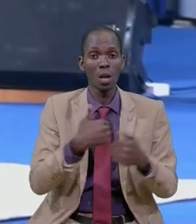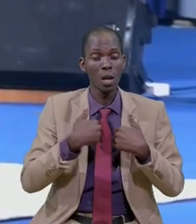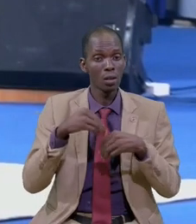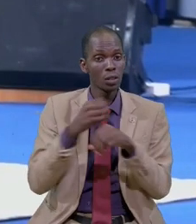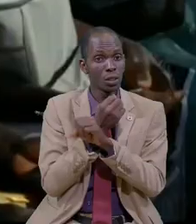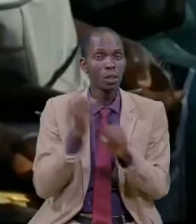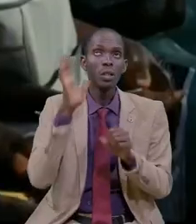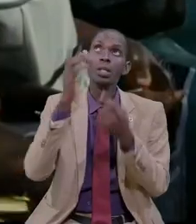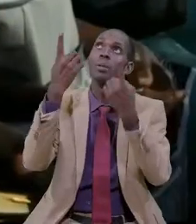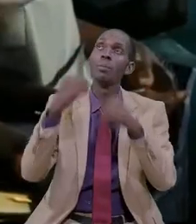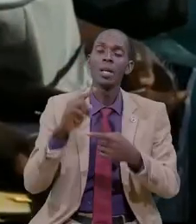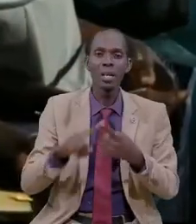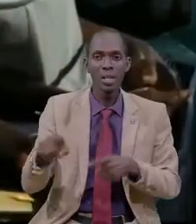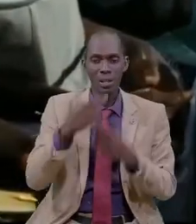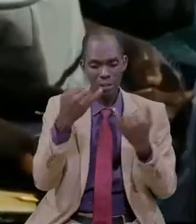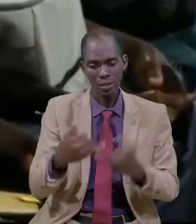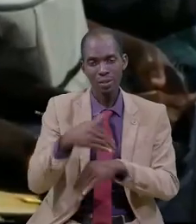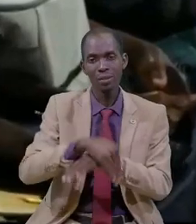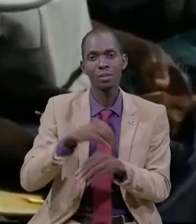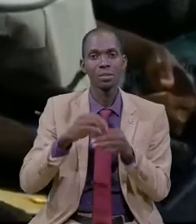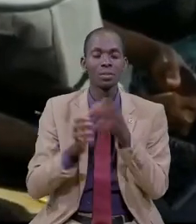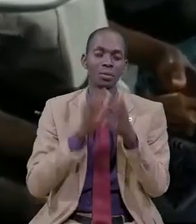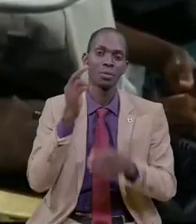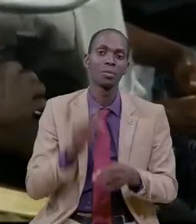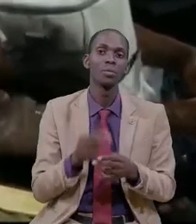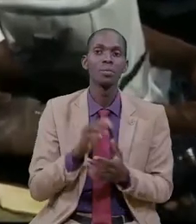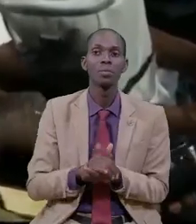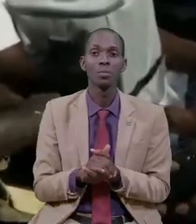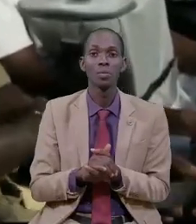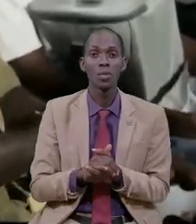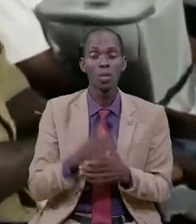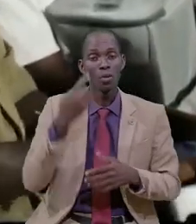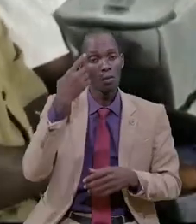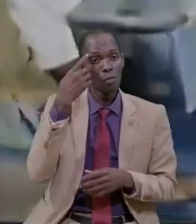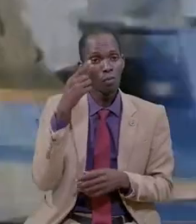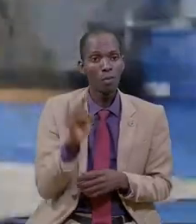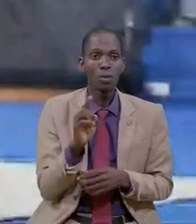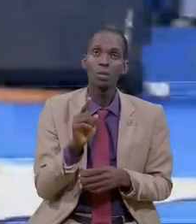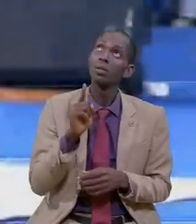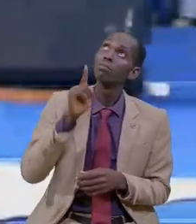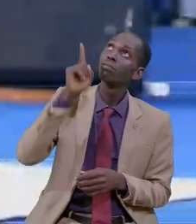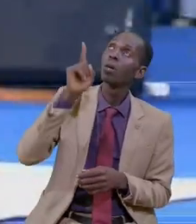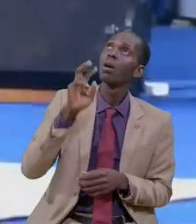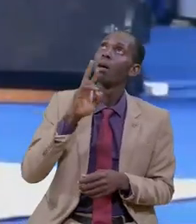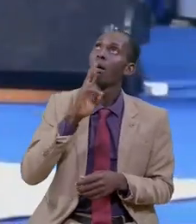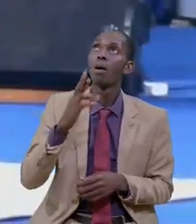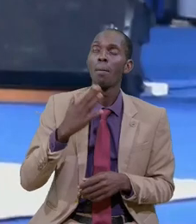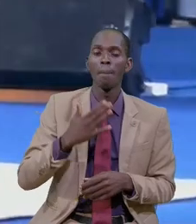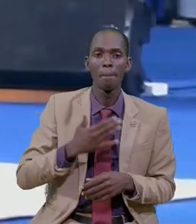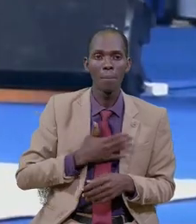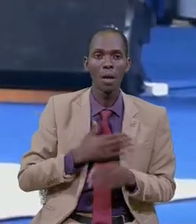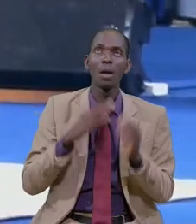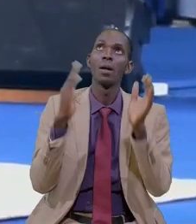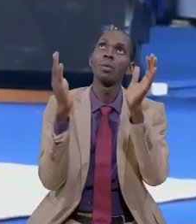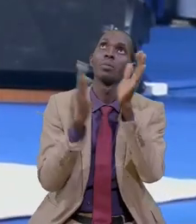to you tonight. La victoire, le triomphe que nous avons dans le salut te parviendra. But thou art my praise. Mais tu es